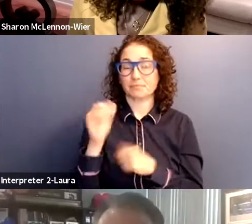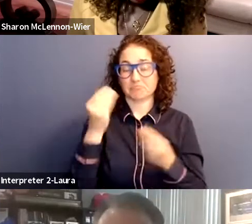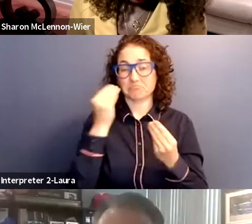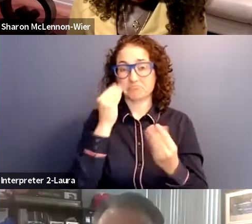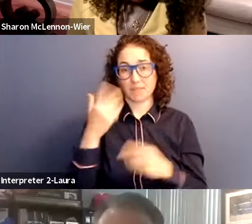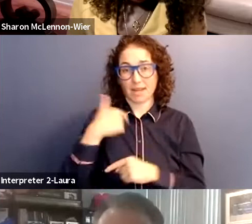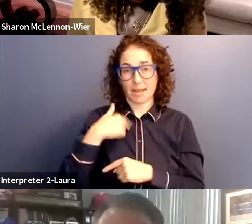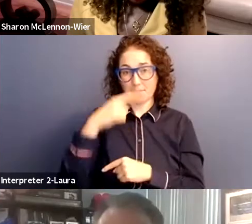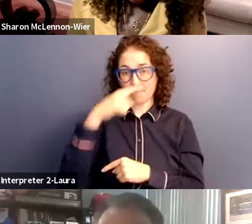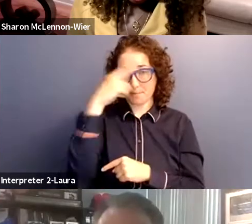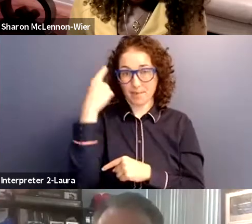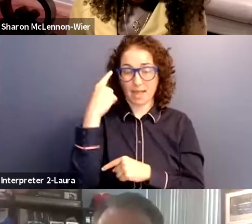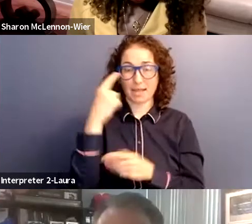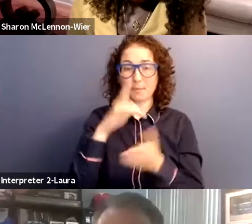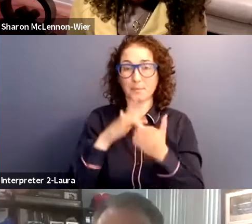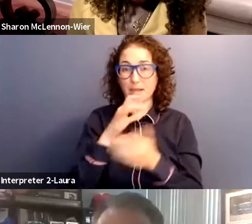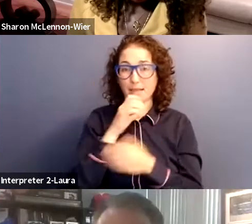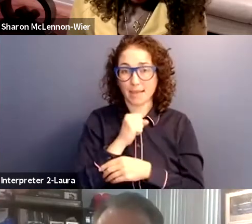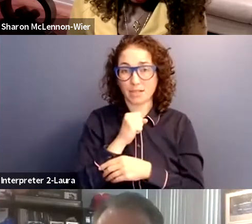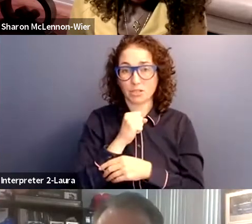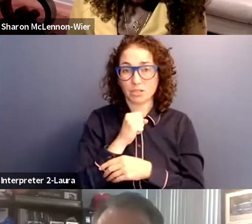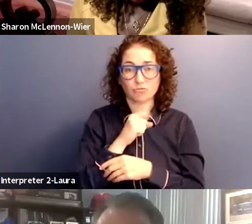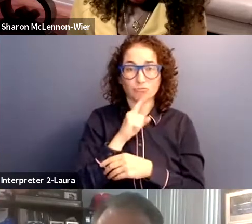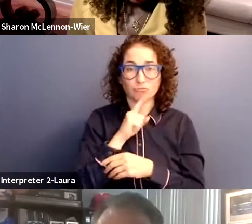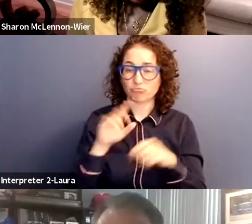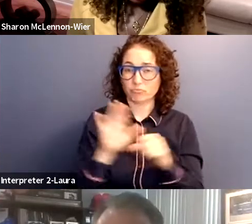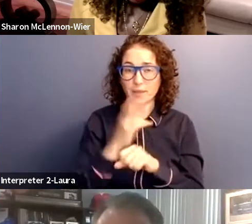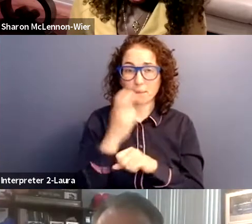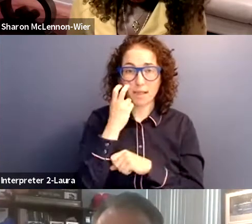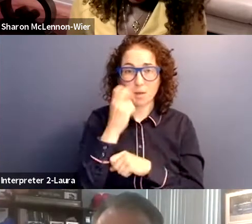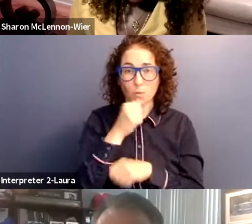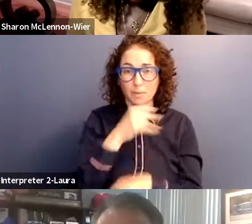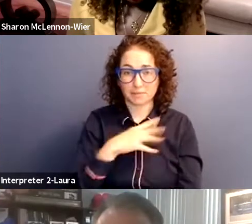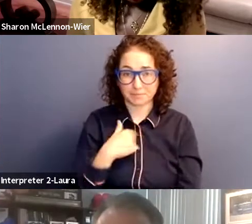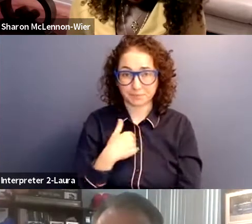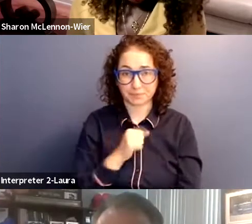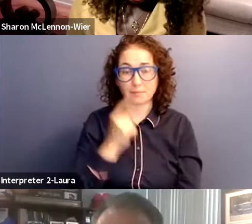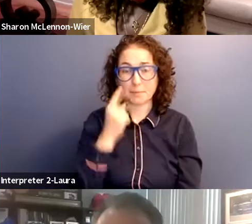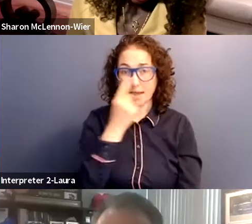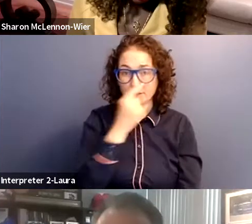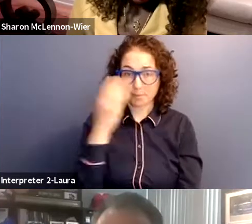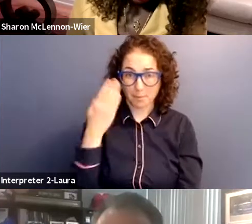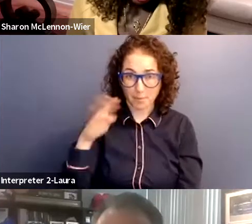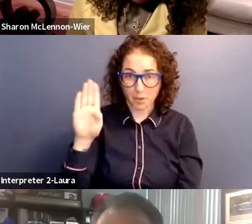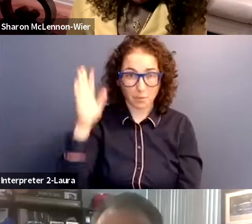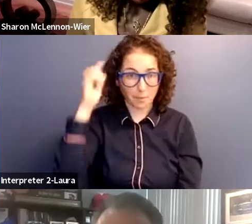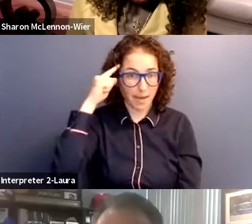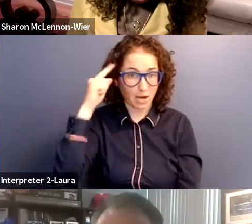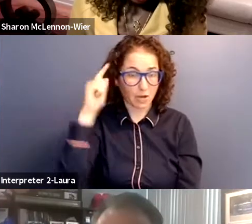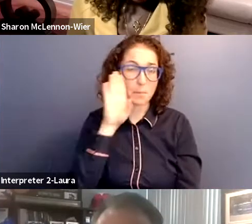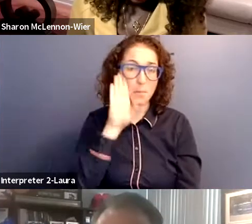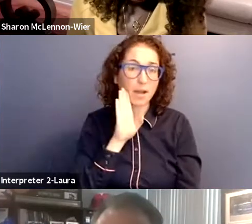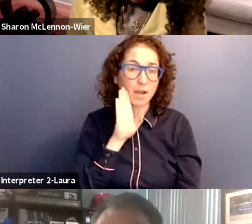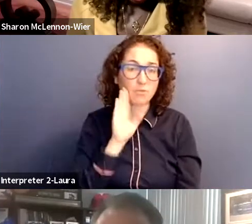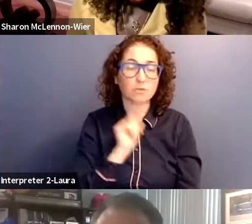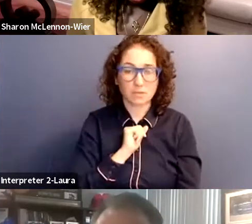a Black, middle-aged, totally blind woman. My eyes are blue, my hair is brown, I